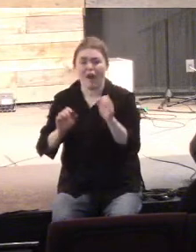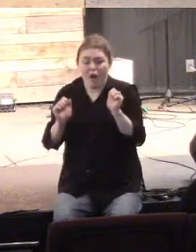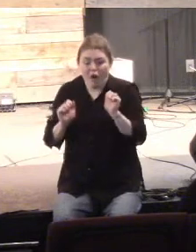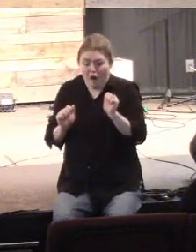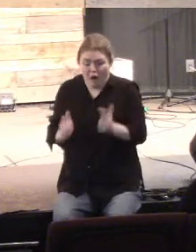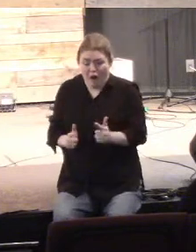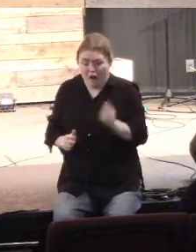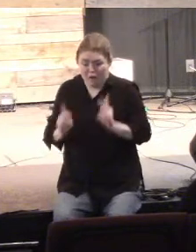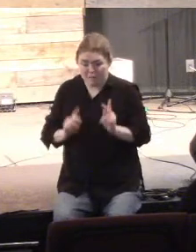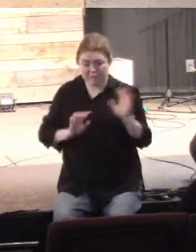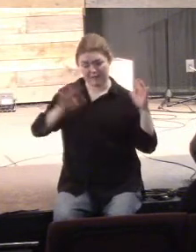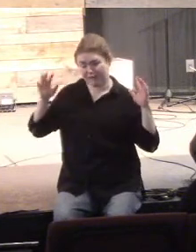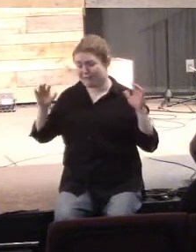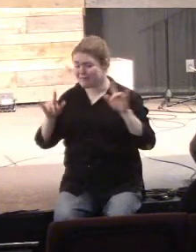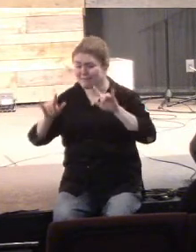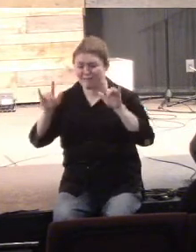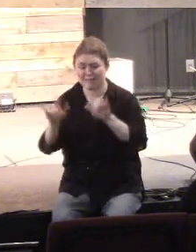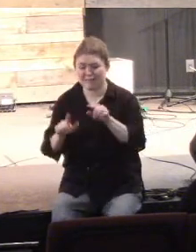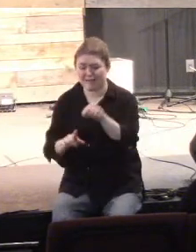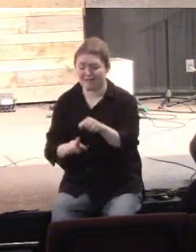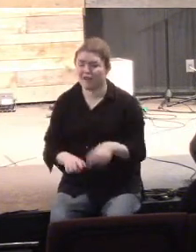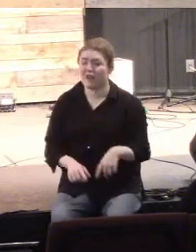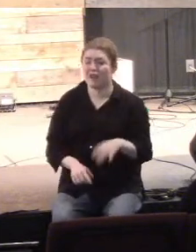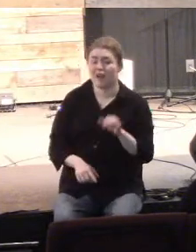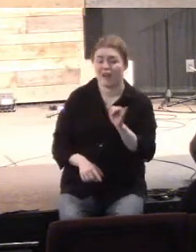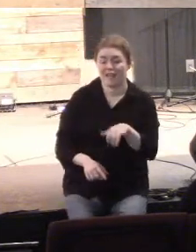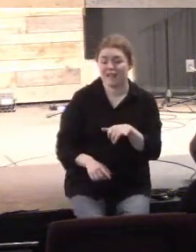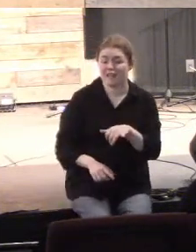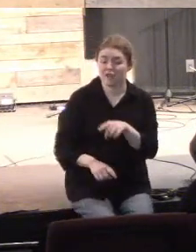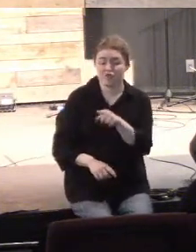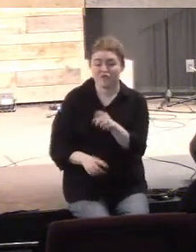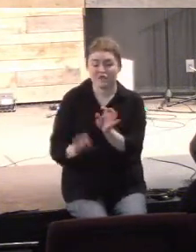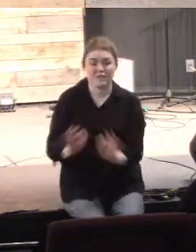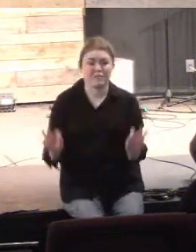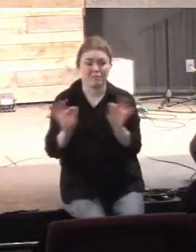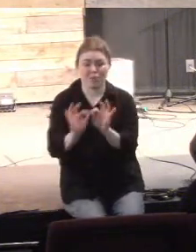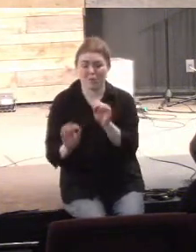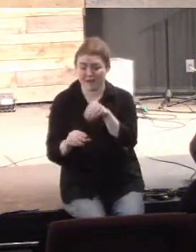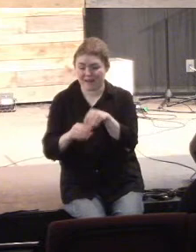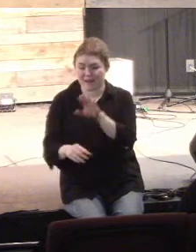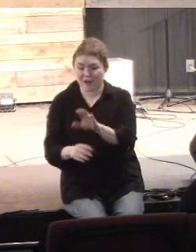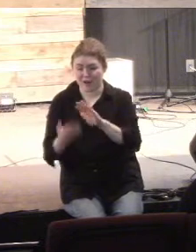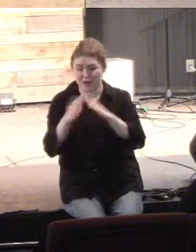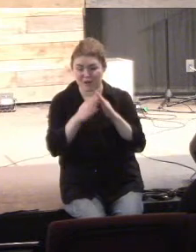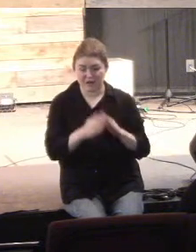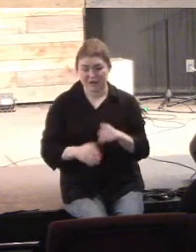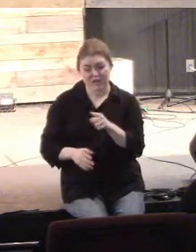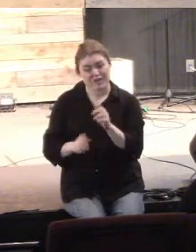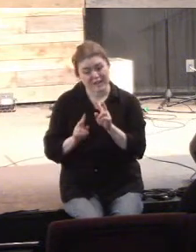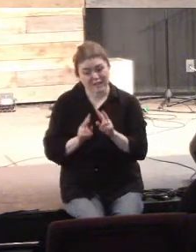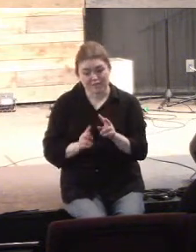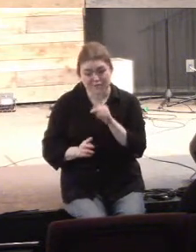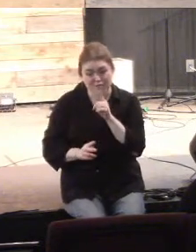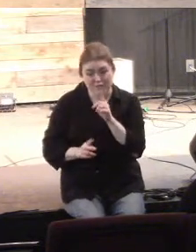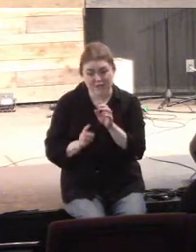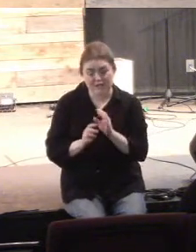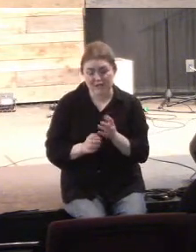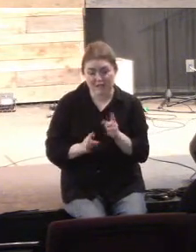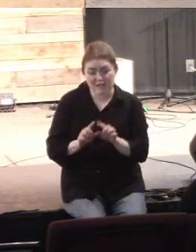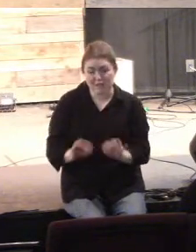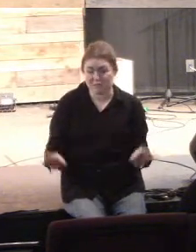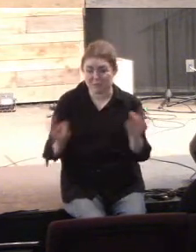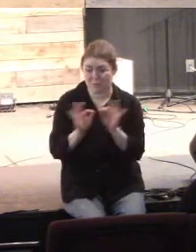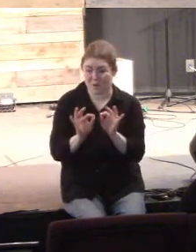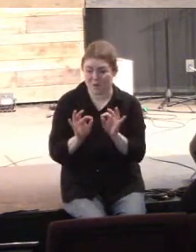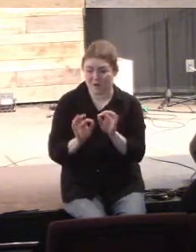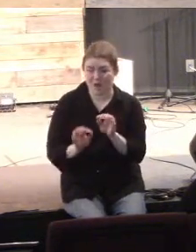and the widows are greatly impacted. She is important in her community. She is valuable in her community, and people want